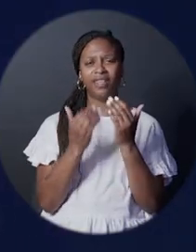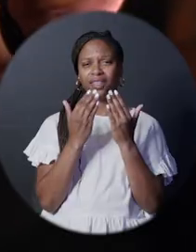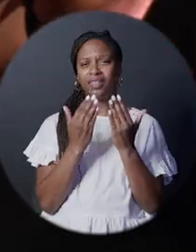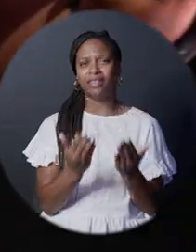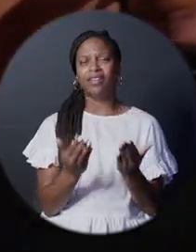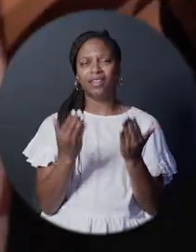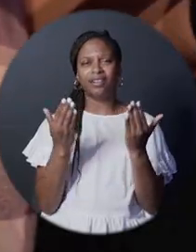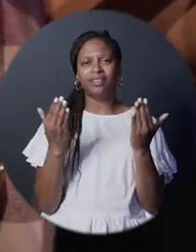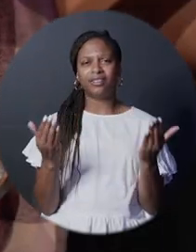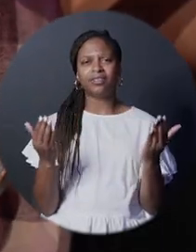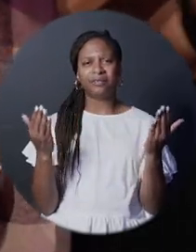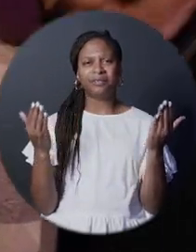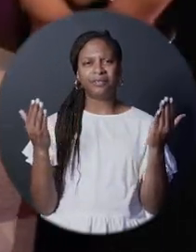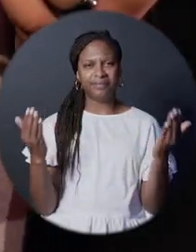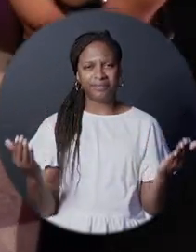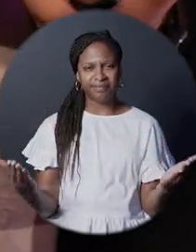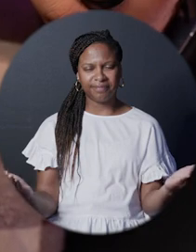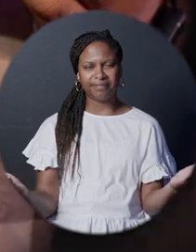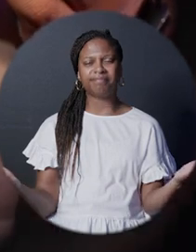prayer. Everything